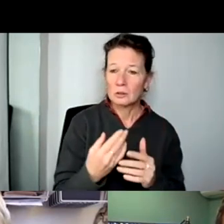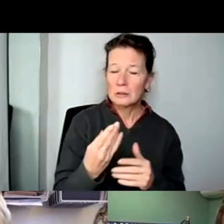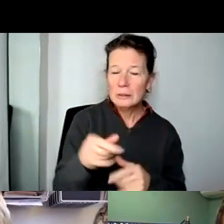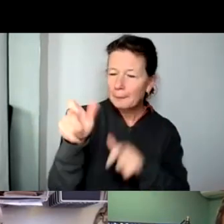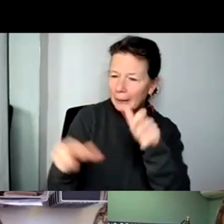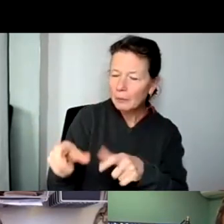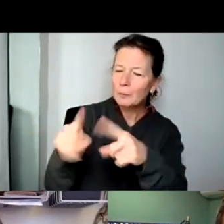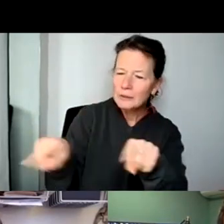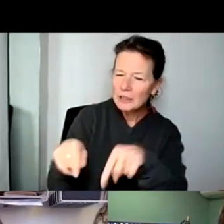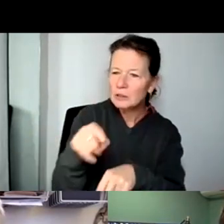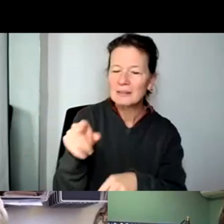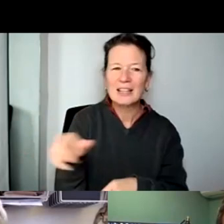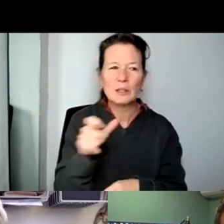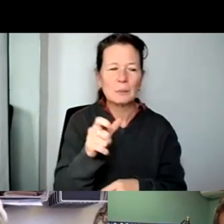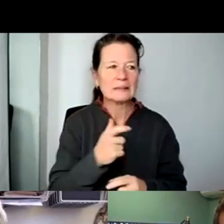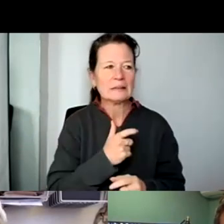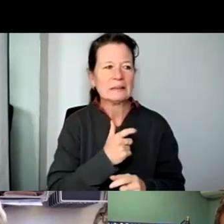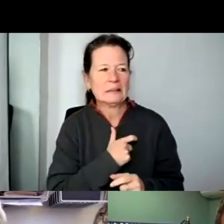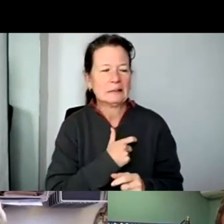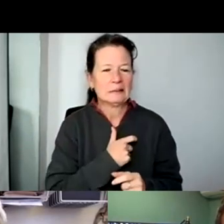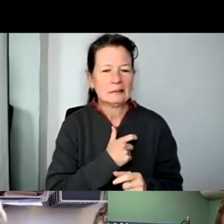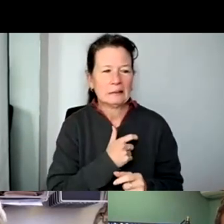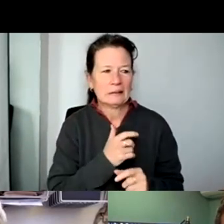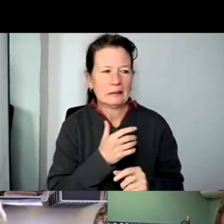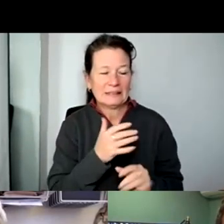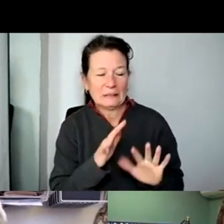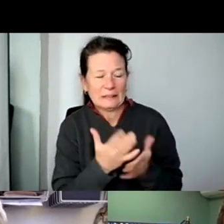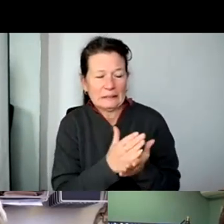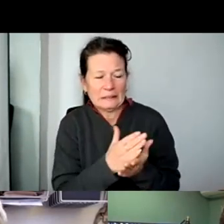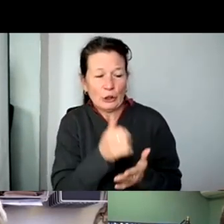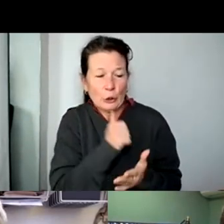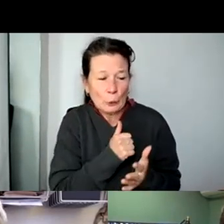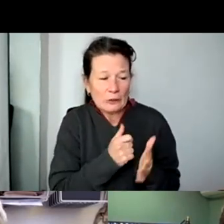bit cautious or a bit wary about using one.